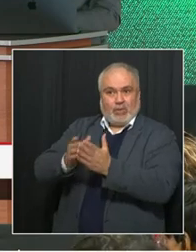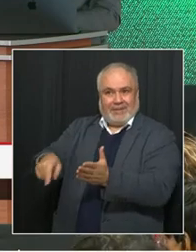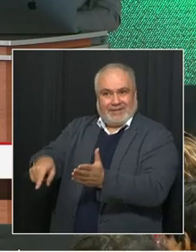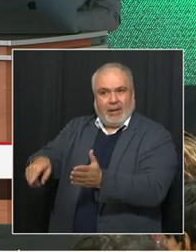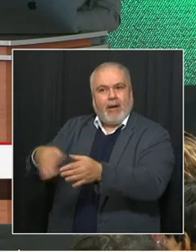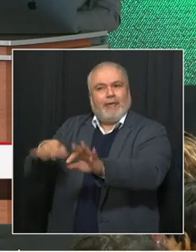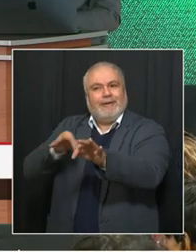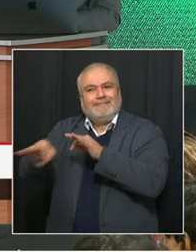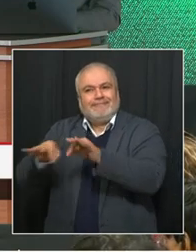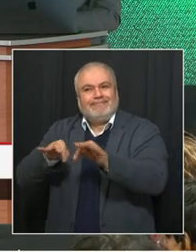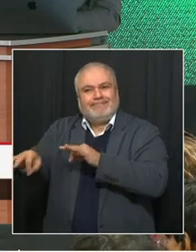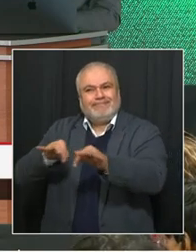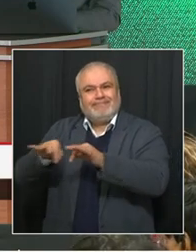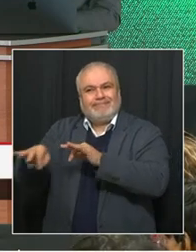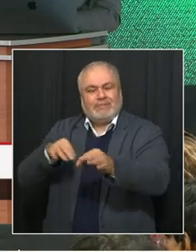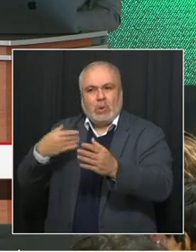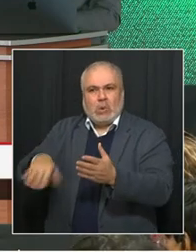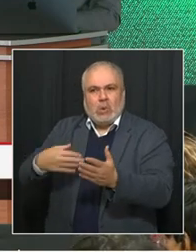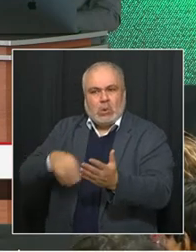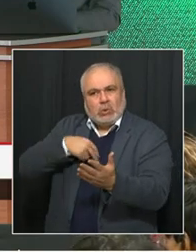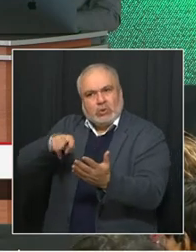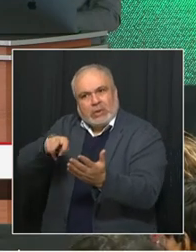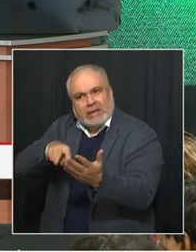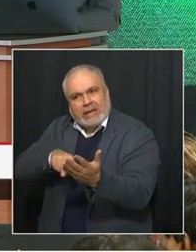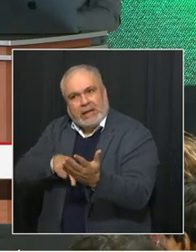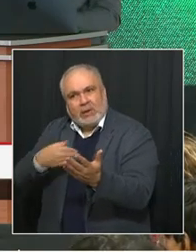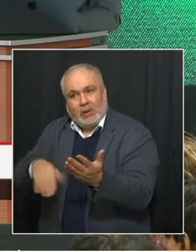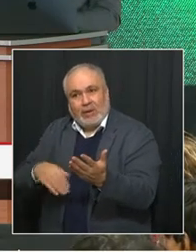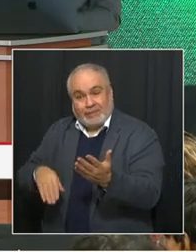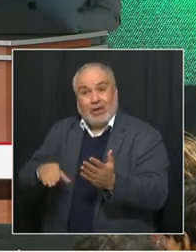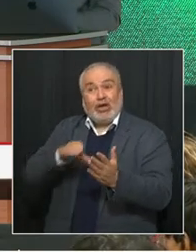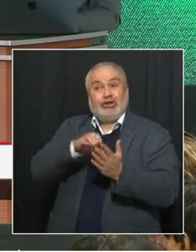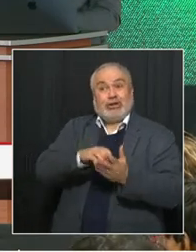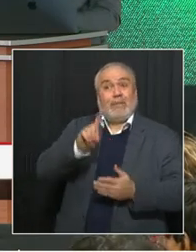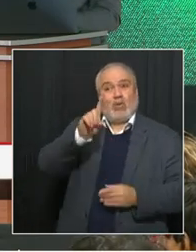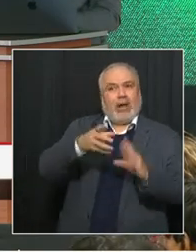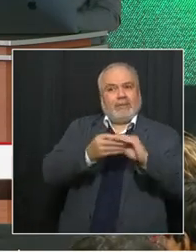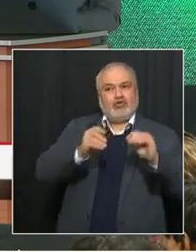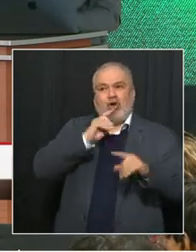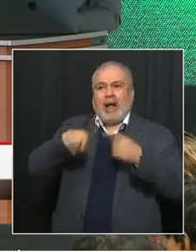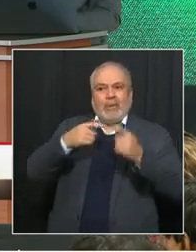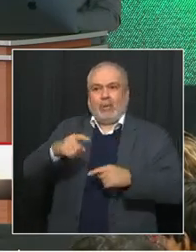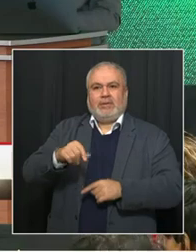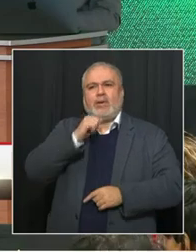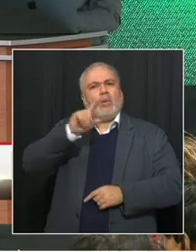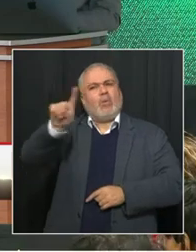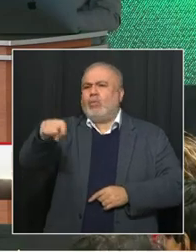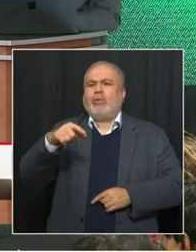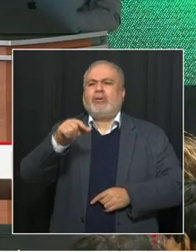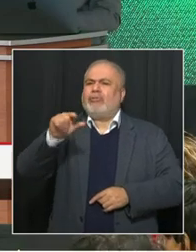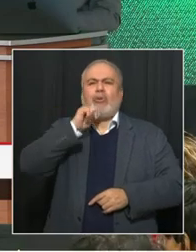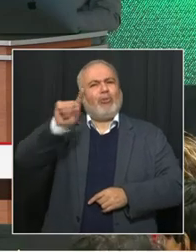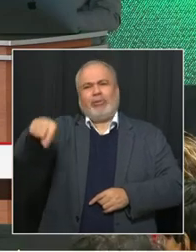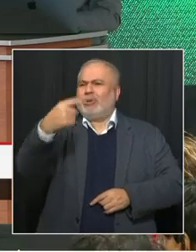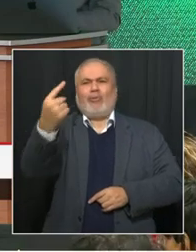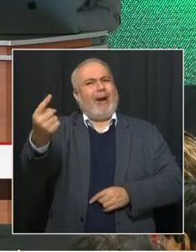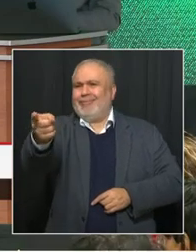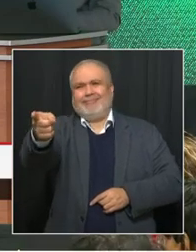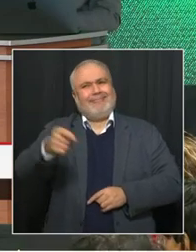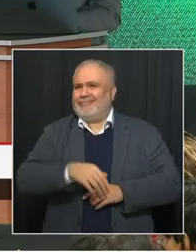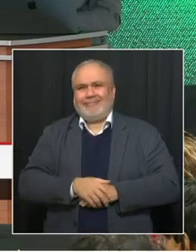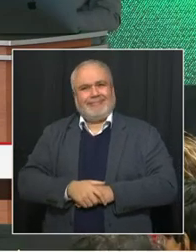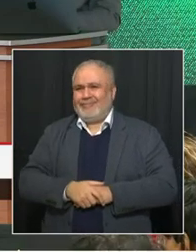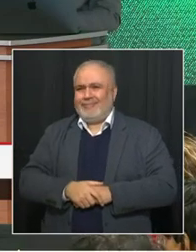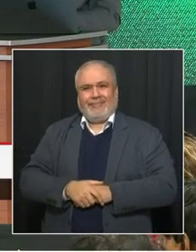this notion that, like, you're not alone, that it's not just a phenomena of cities or of the United States, but it looked